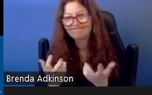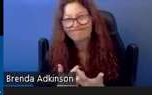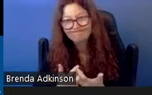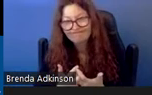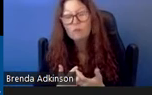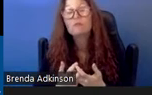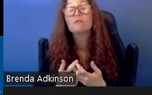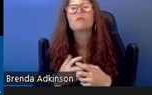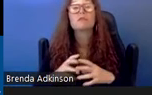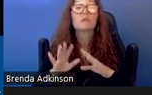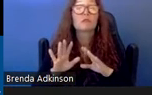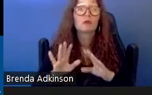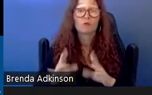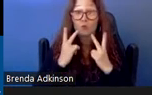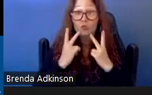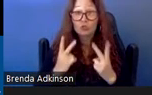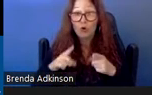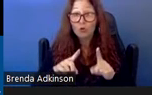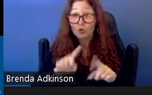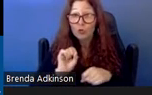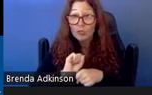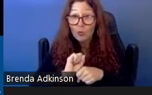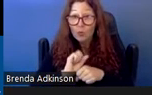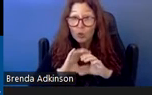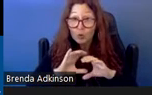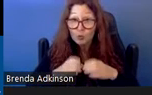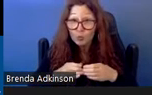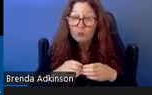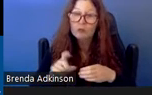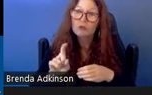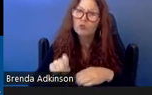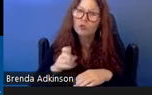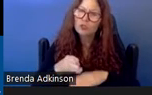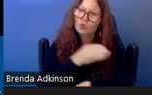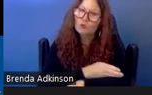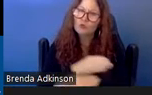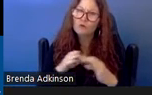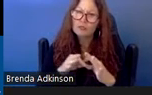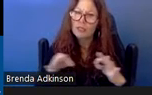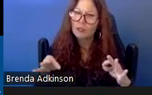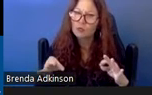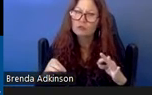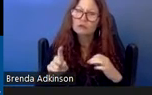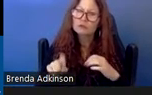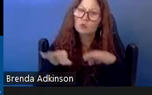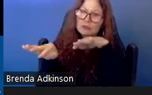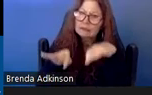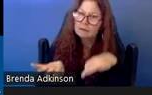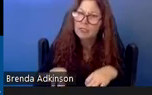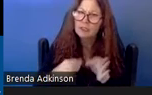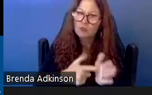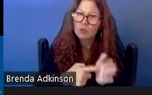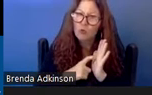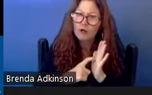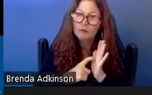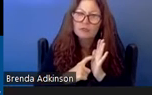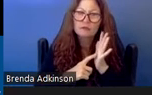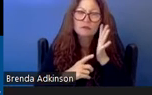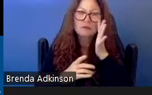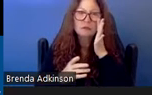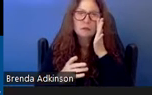working groups was that we needed to improve the language to explain our requirements for completing a